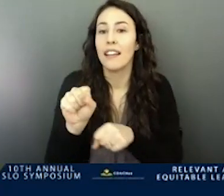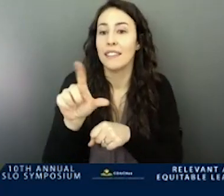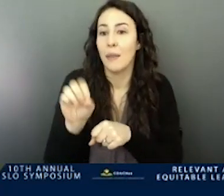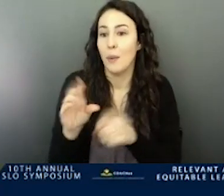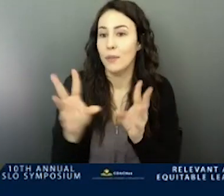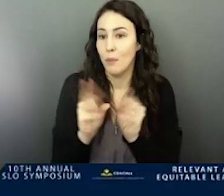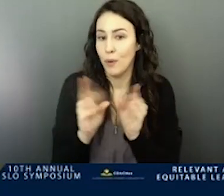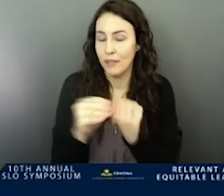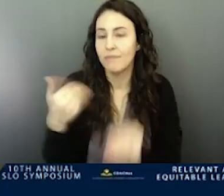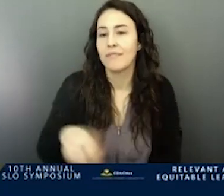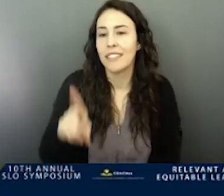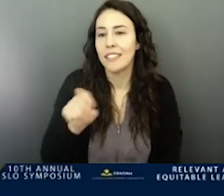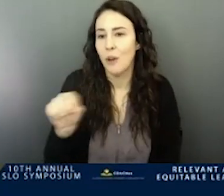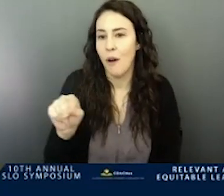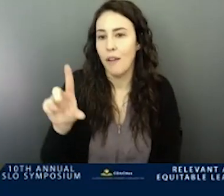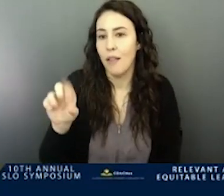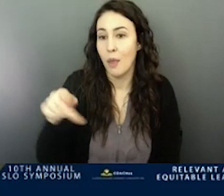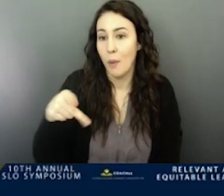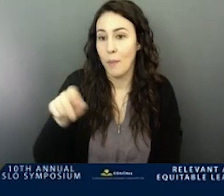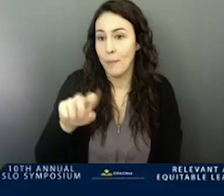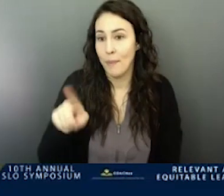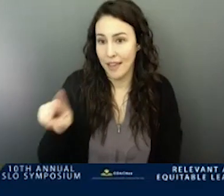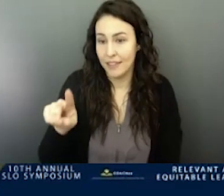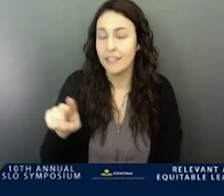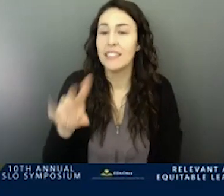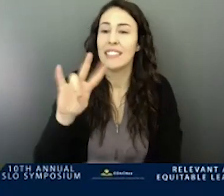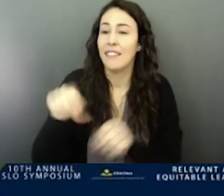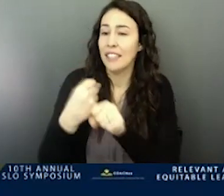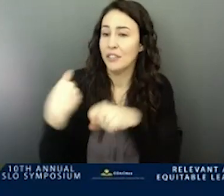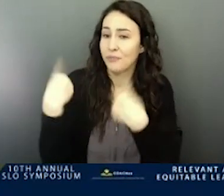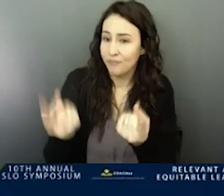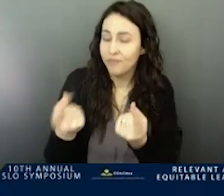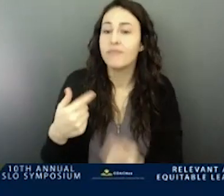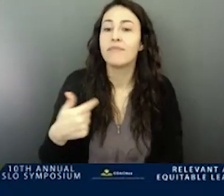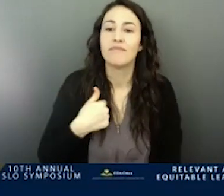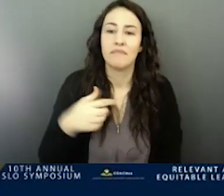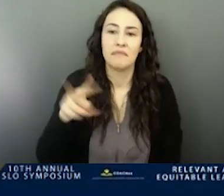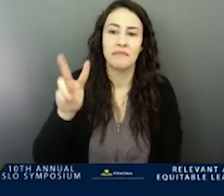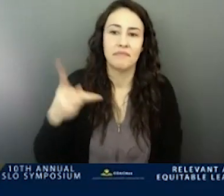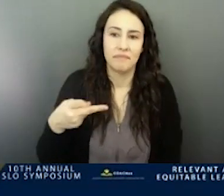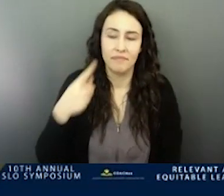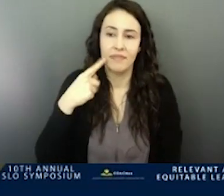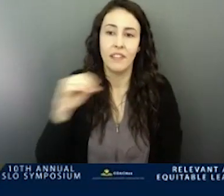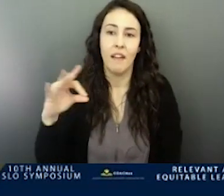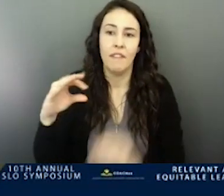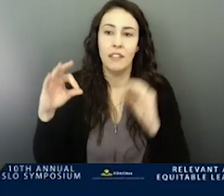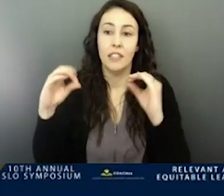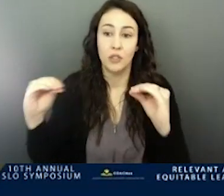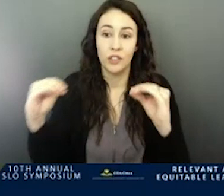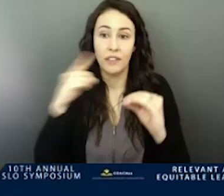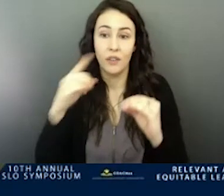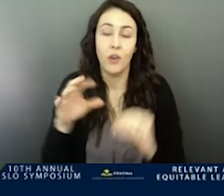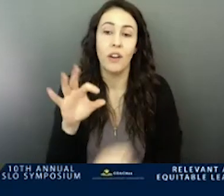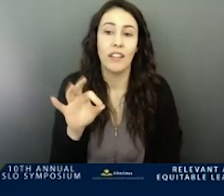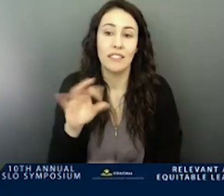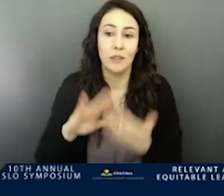and I've, for the past 7 years, been the Vice President of Instruction at Fresno City College. And this past semester, I